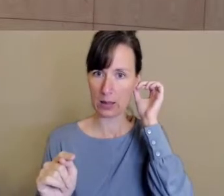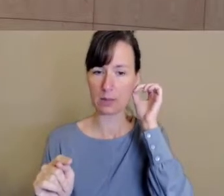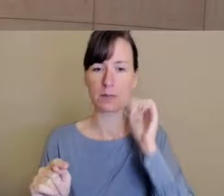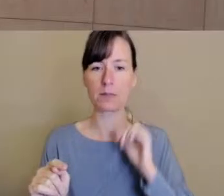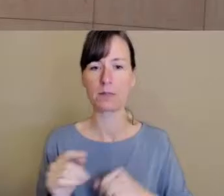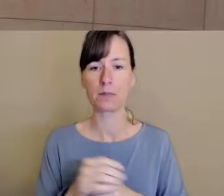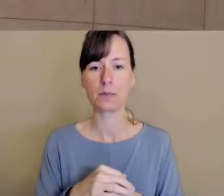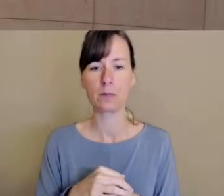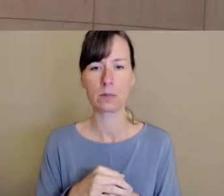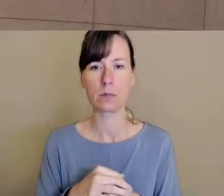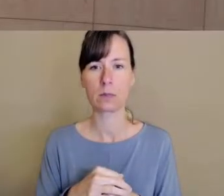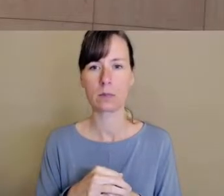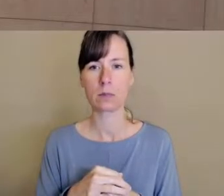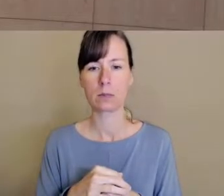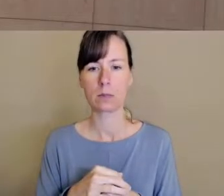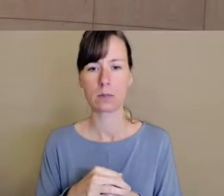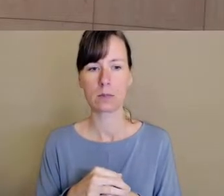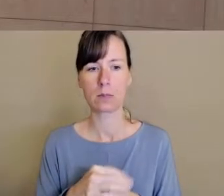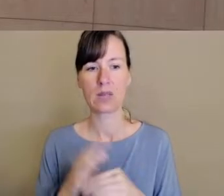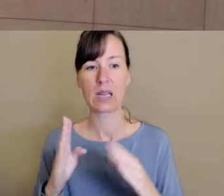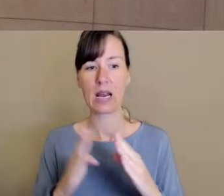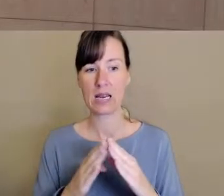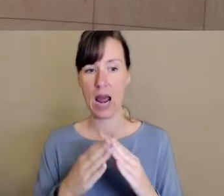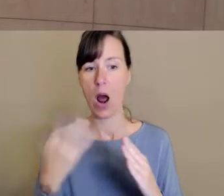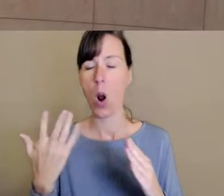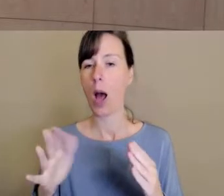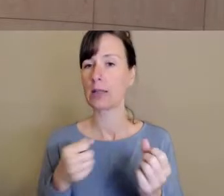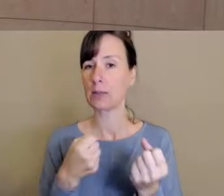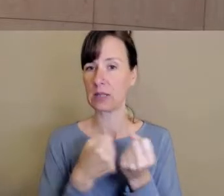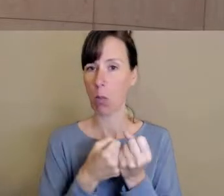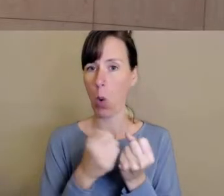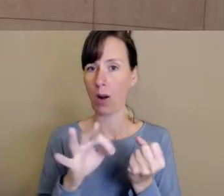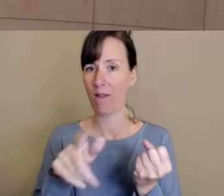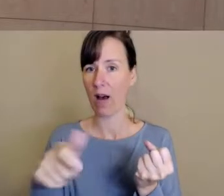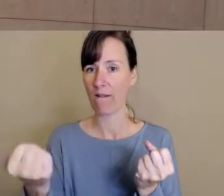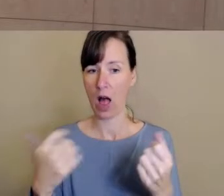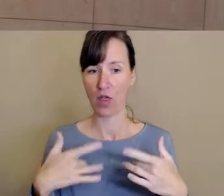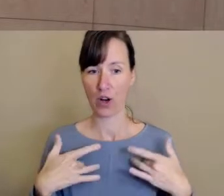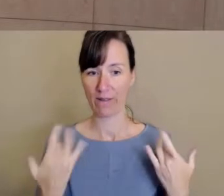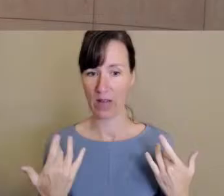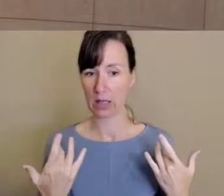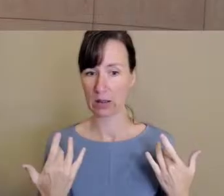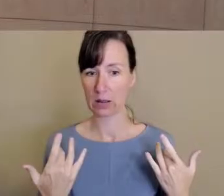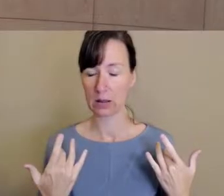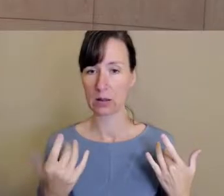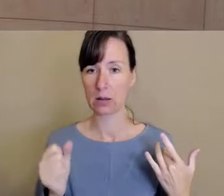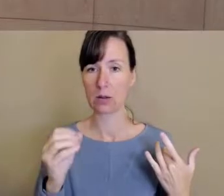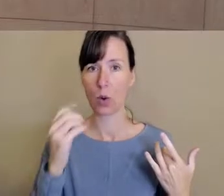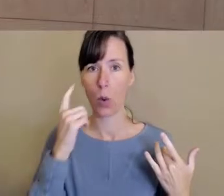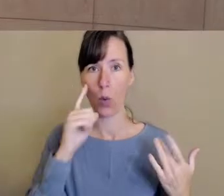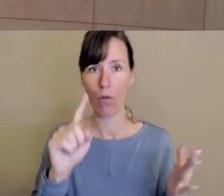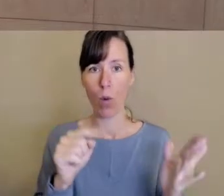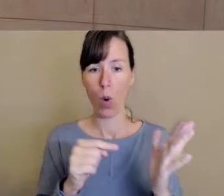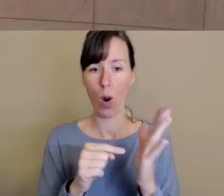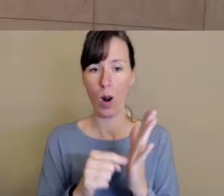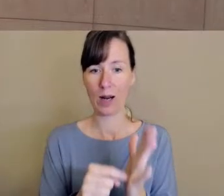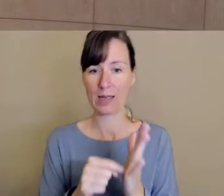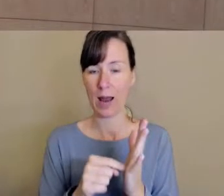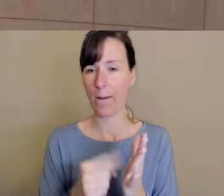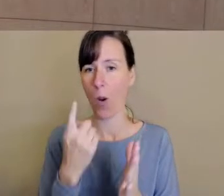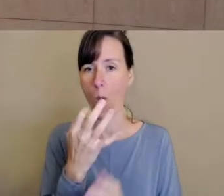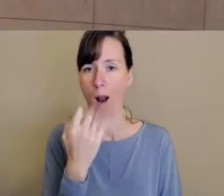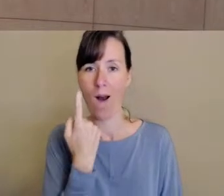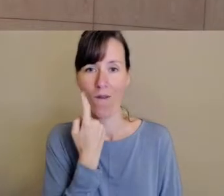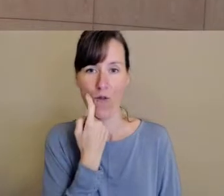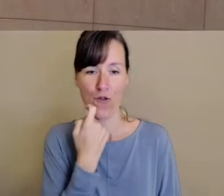has been supportive of other events. So say, for instance, one of the most recent events